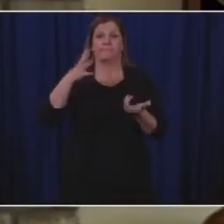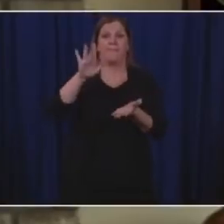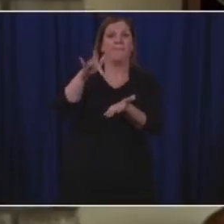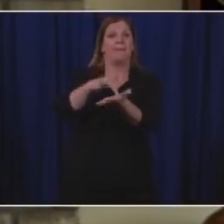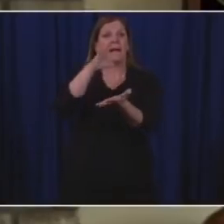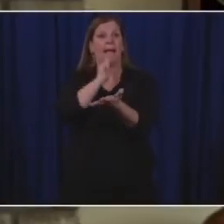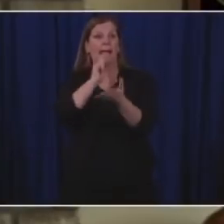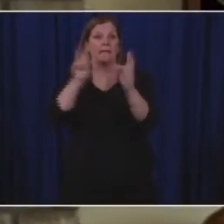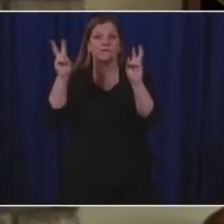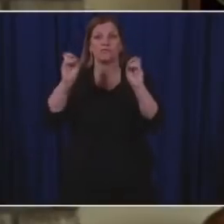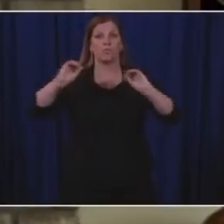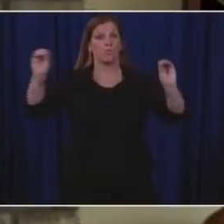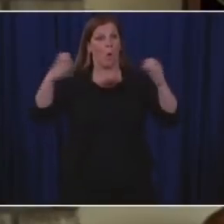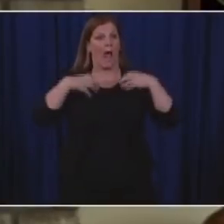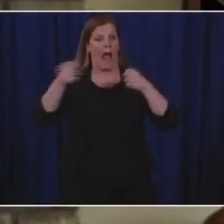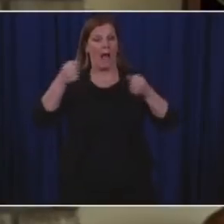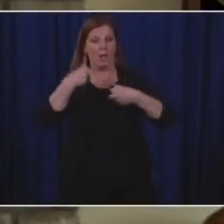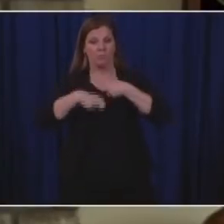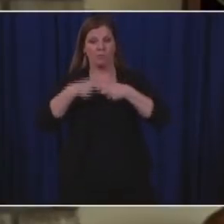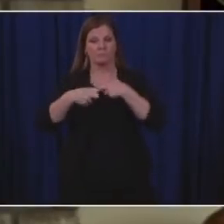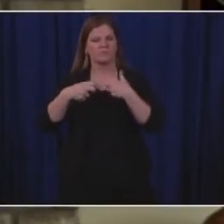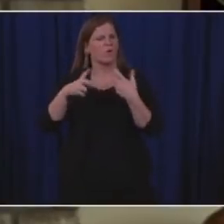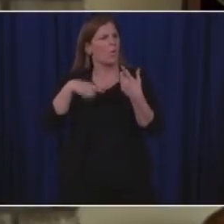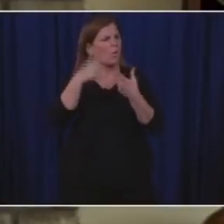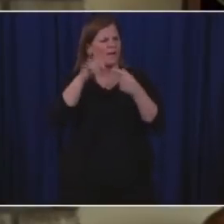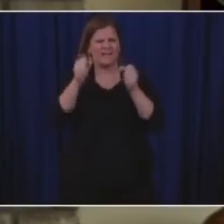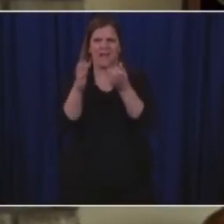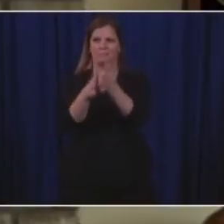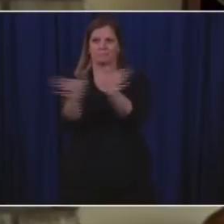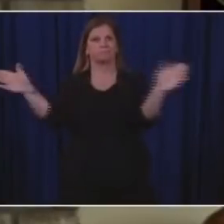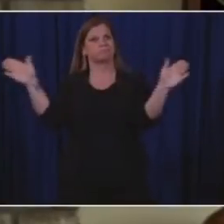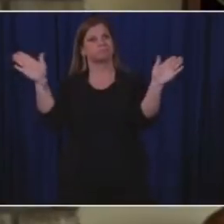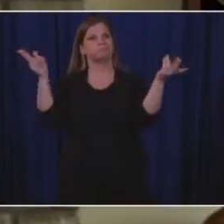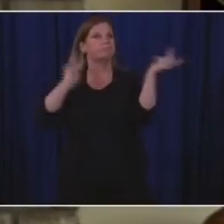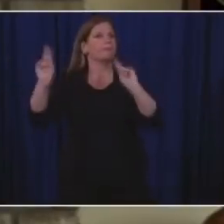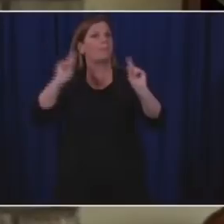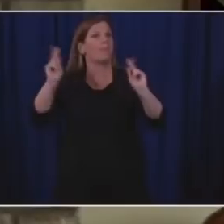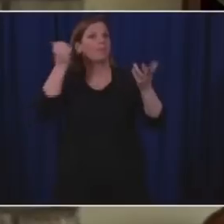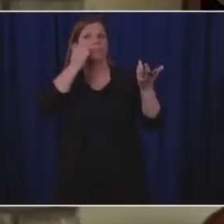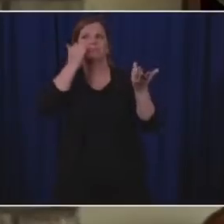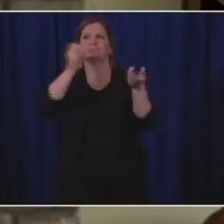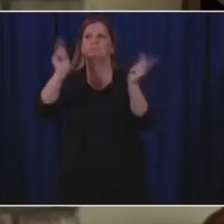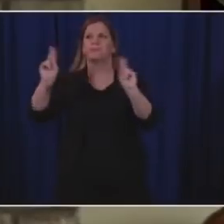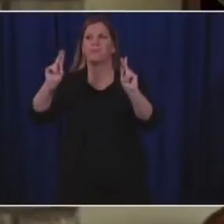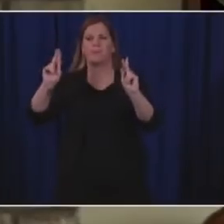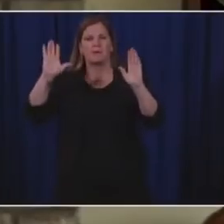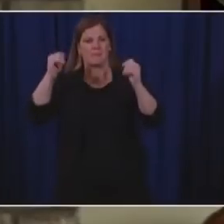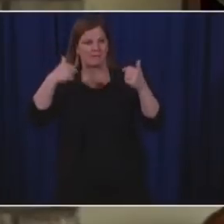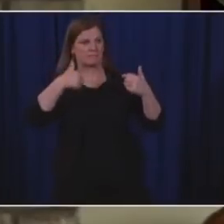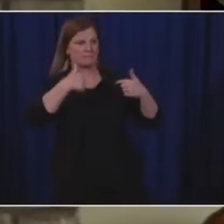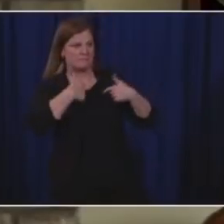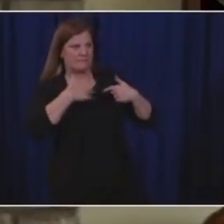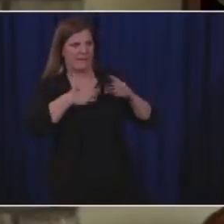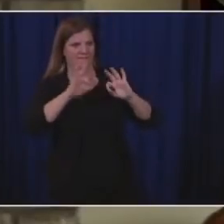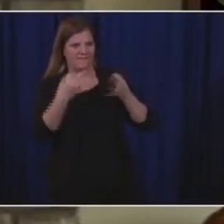the general public expect to have doses available for them and their families?